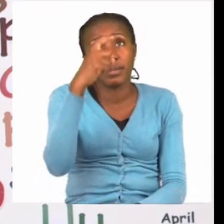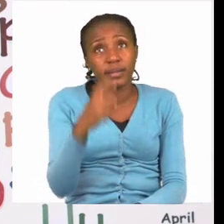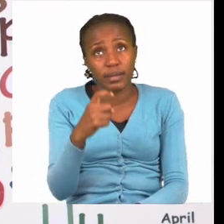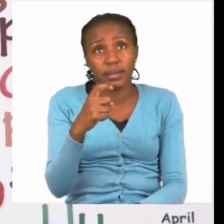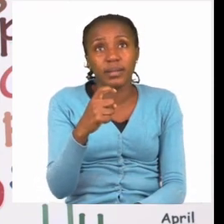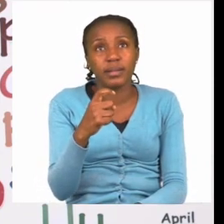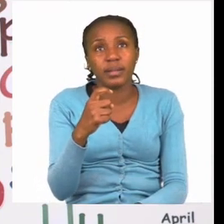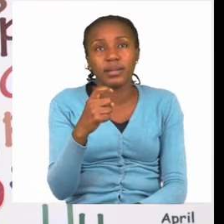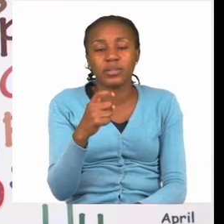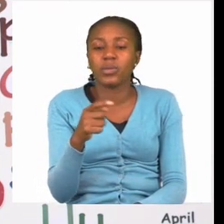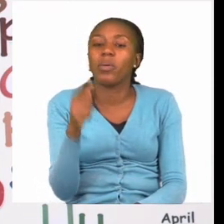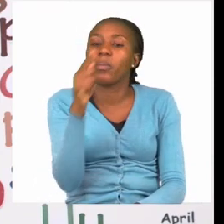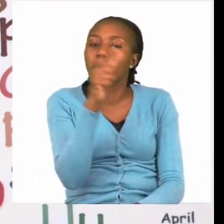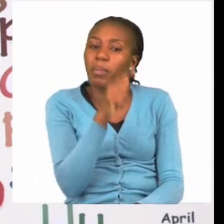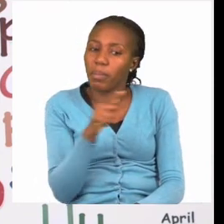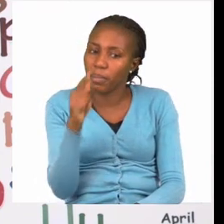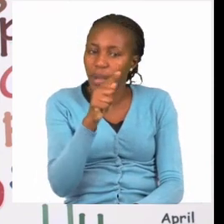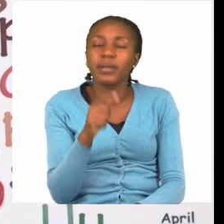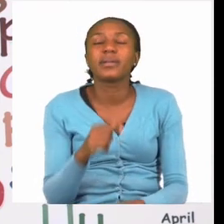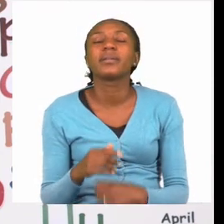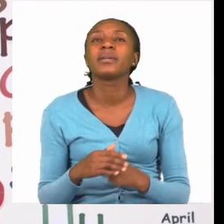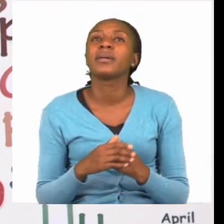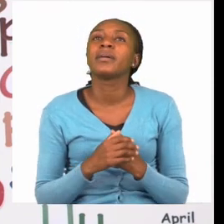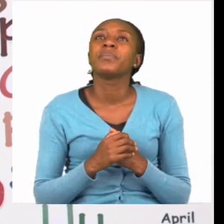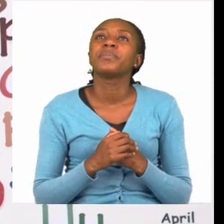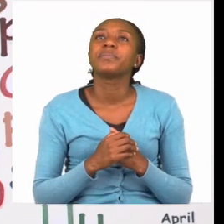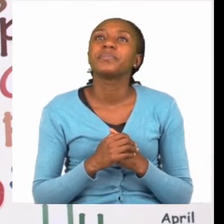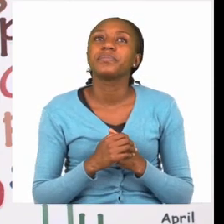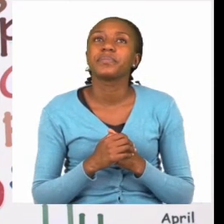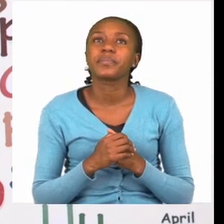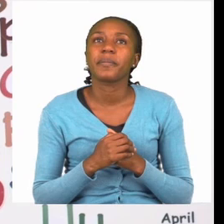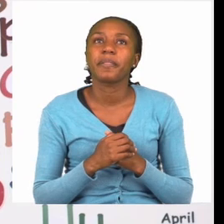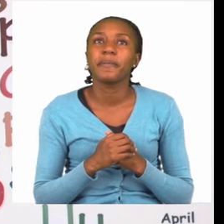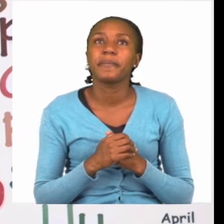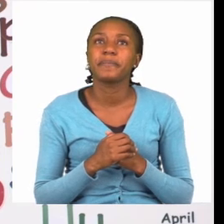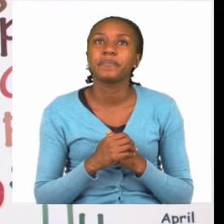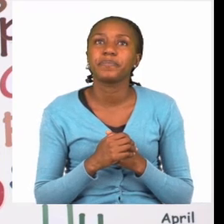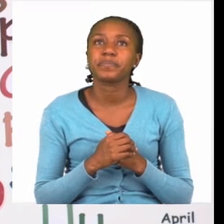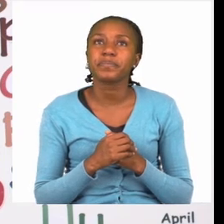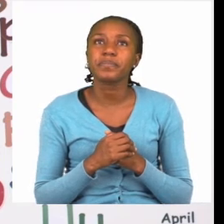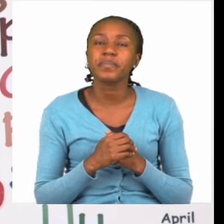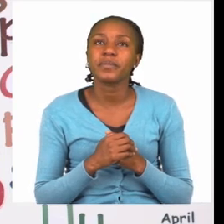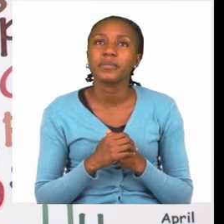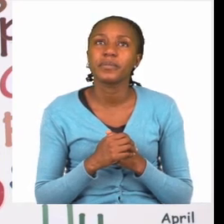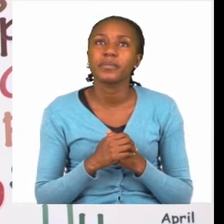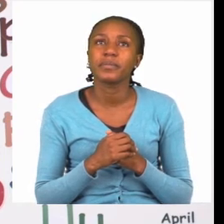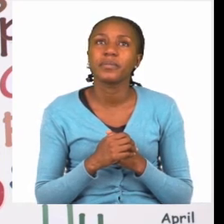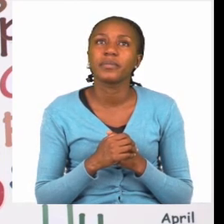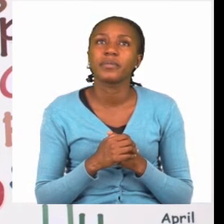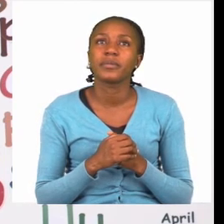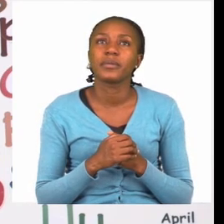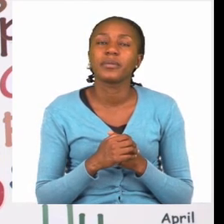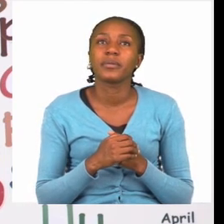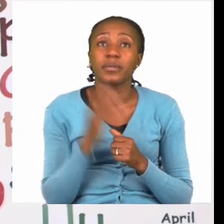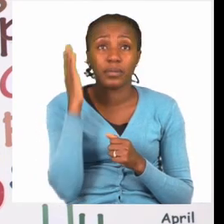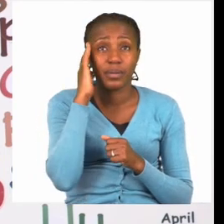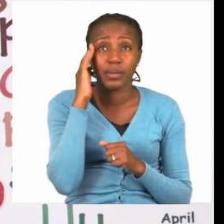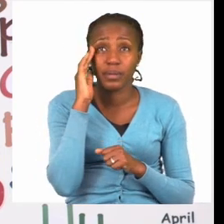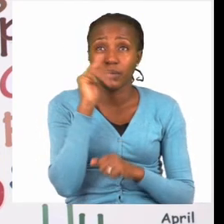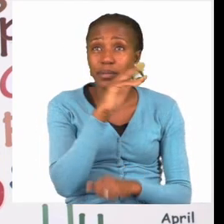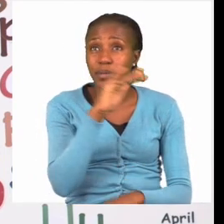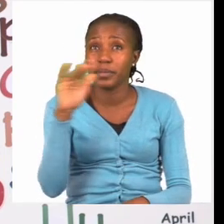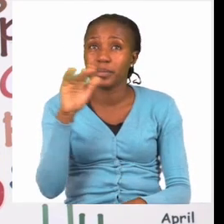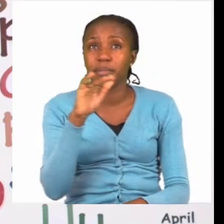xylophone has an X in it as well. Now, can you say this word with me? Can we say it